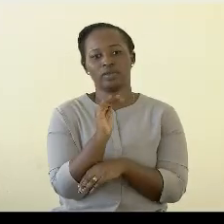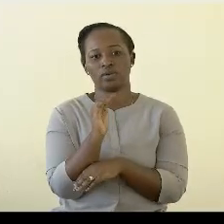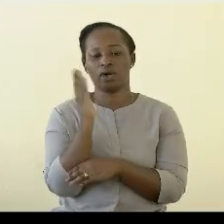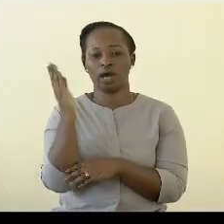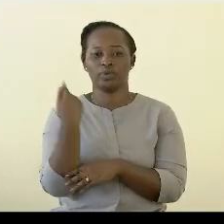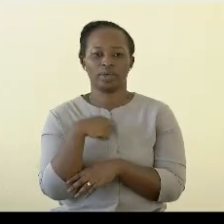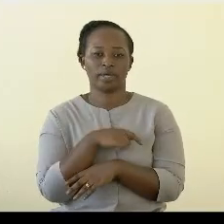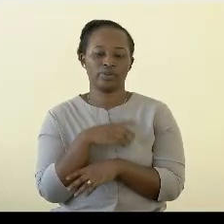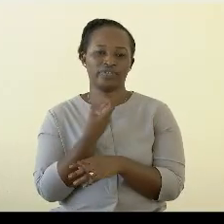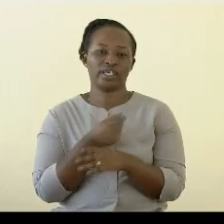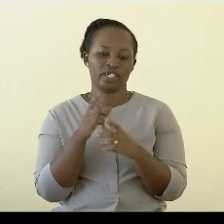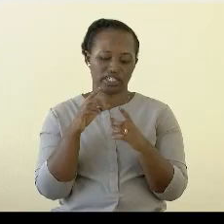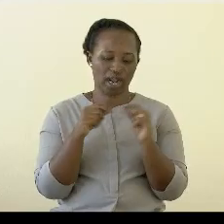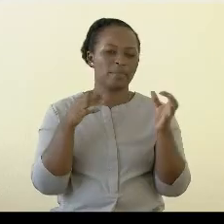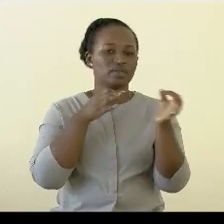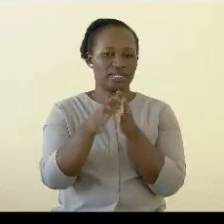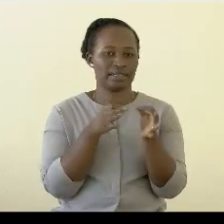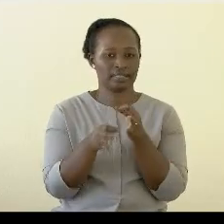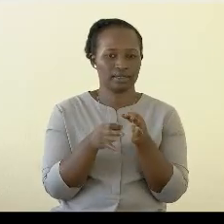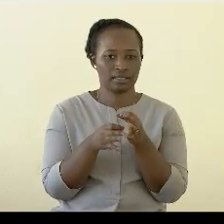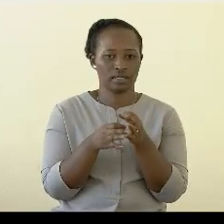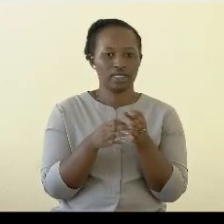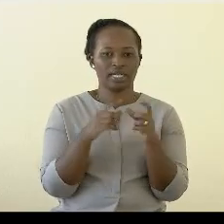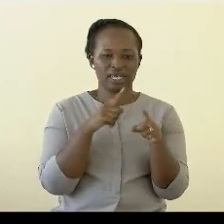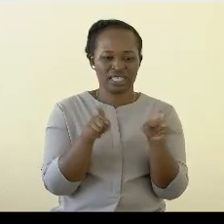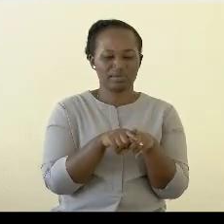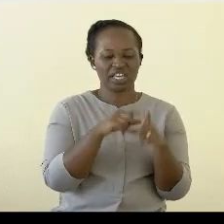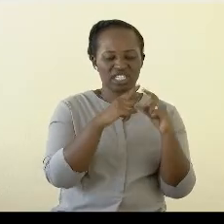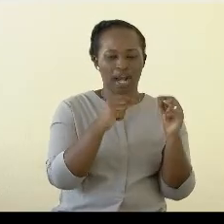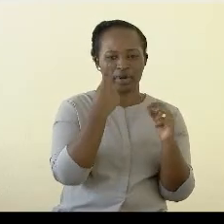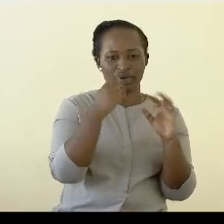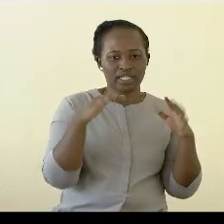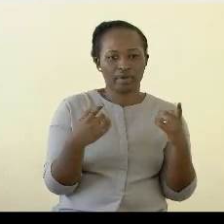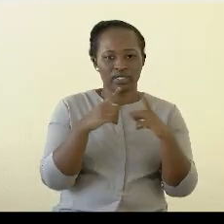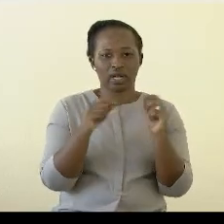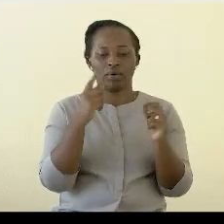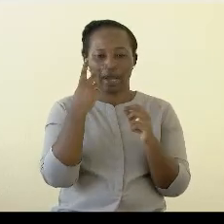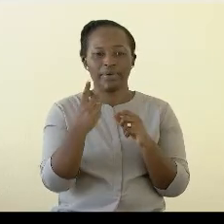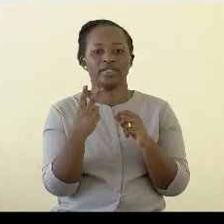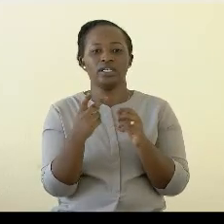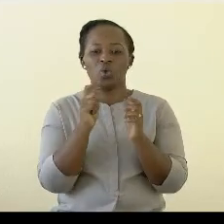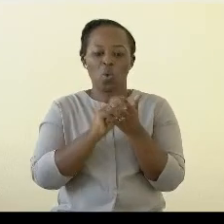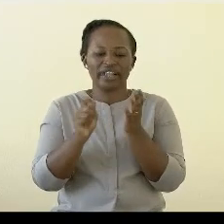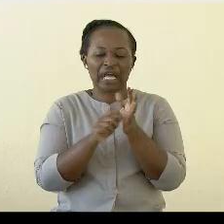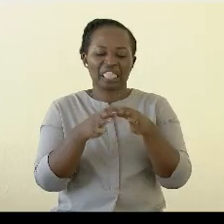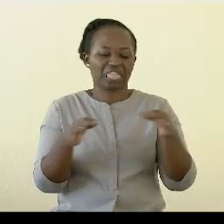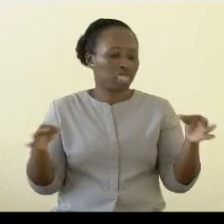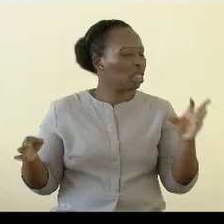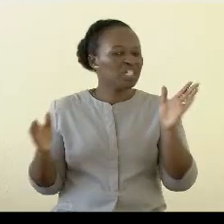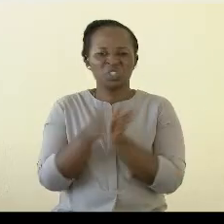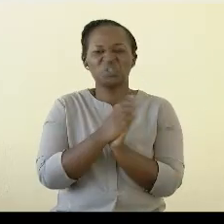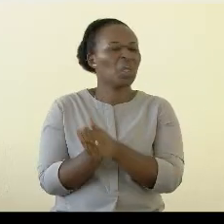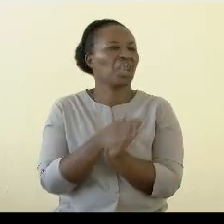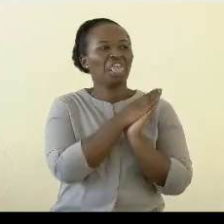the word state. So it's one word or two, end of the story. Don't write a whole paragraph. You still get 1 mark, and you run short of time to do the